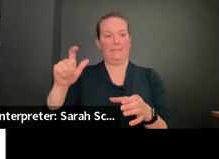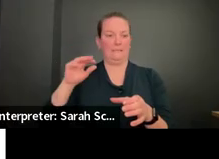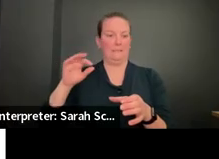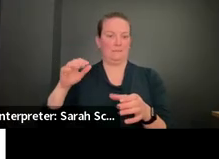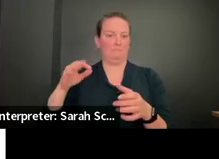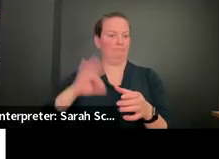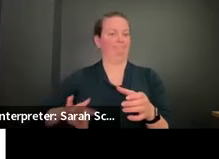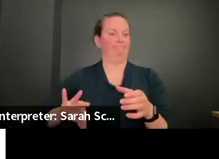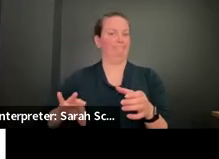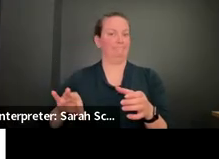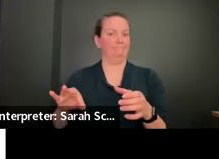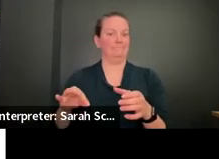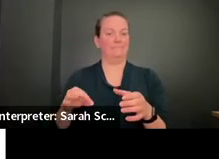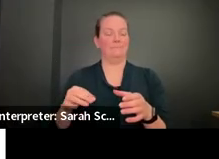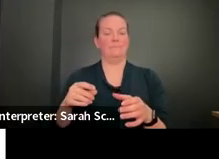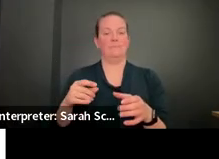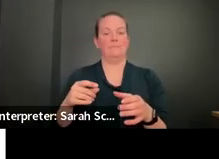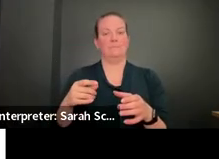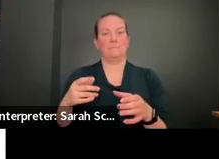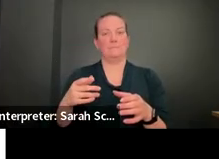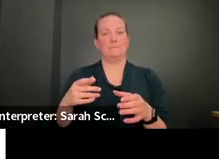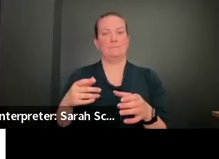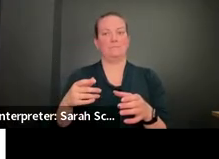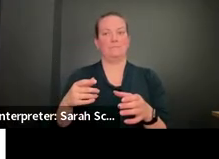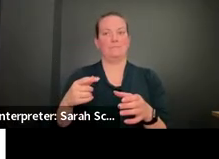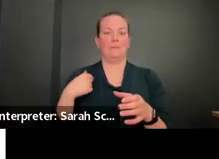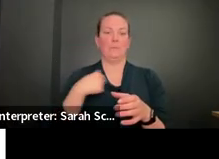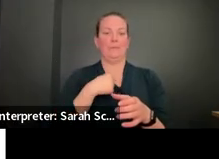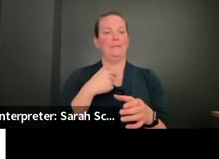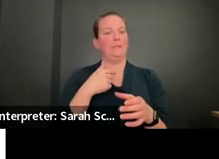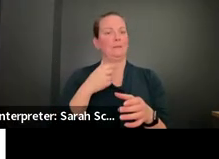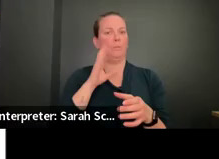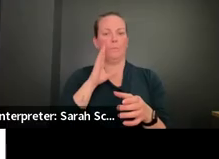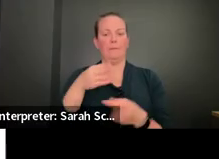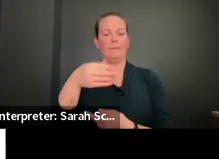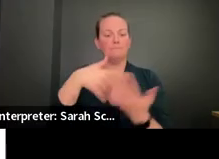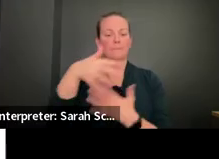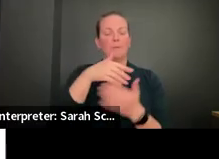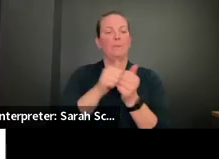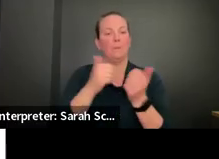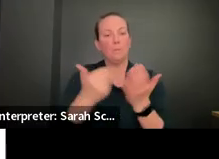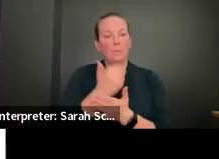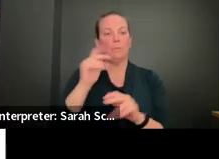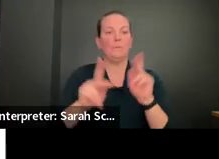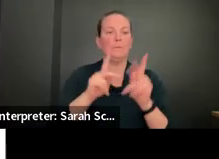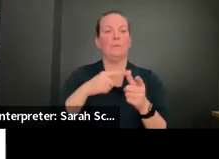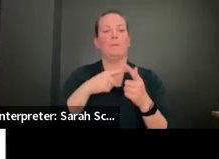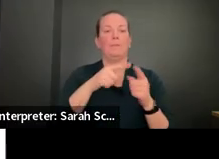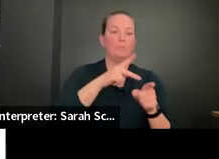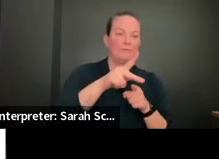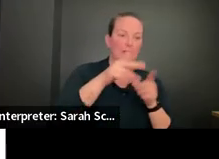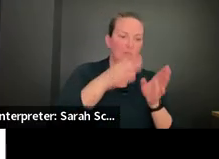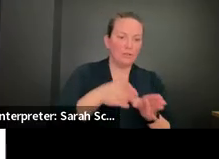generally, well, always we're mixing with new people, both professionals and other students at